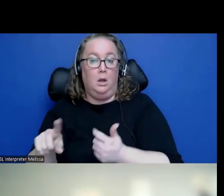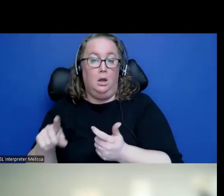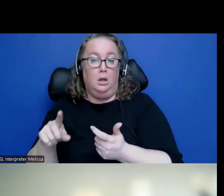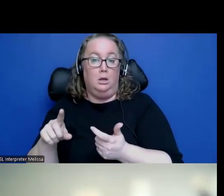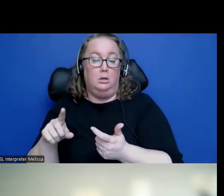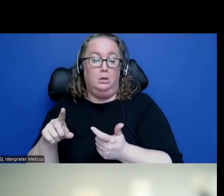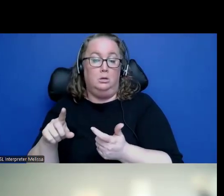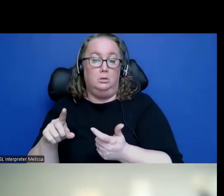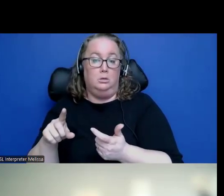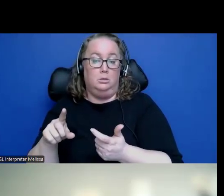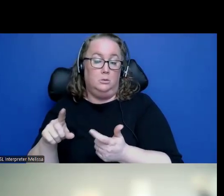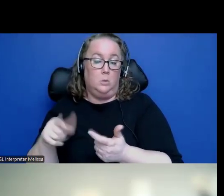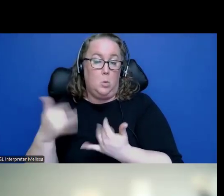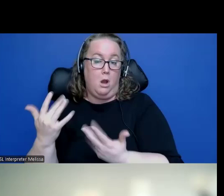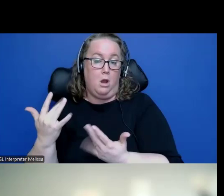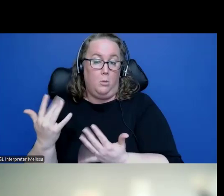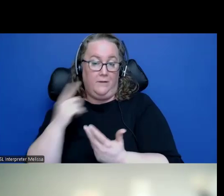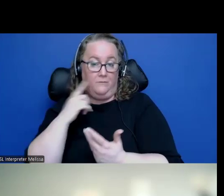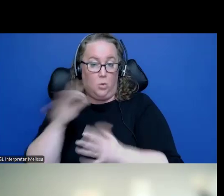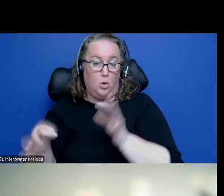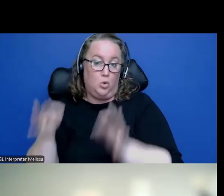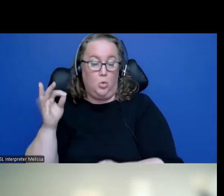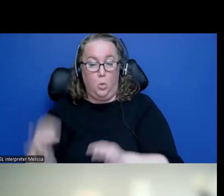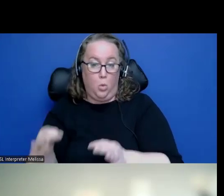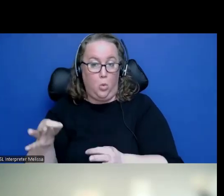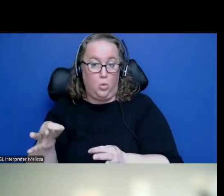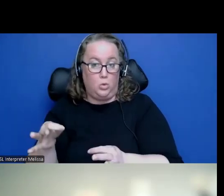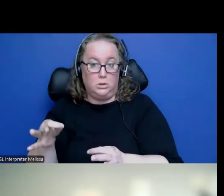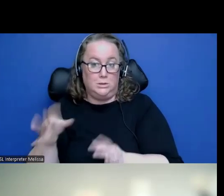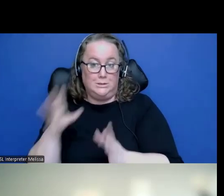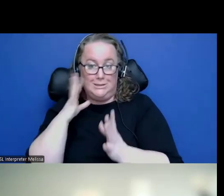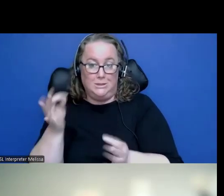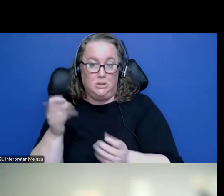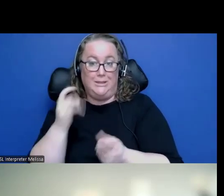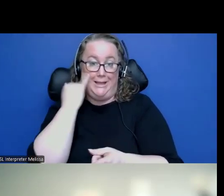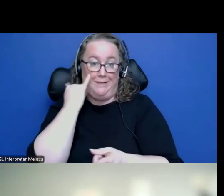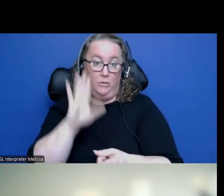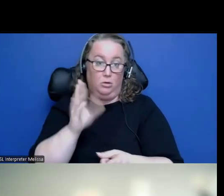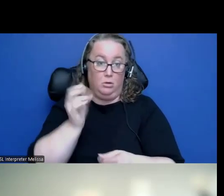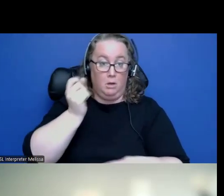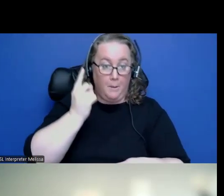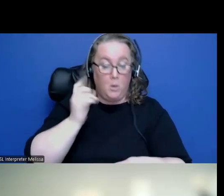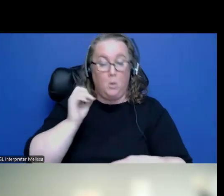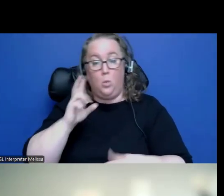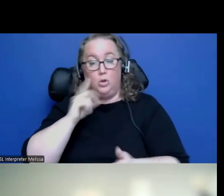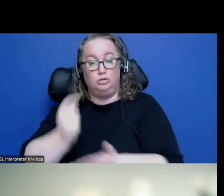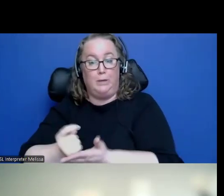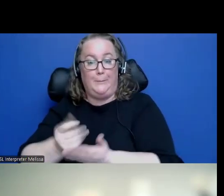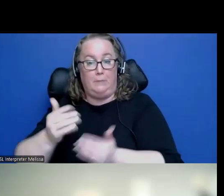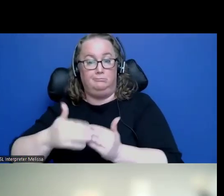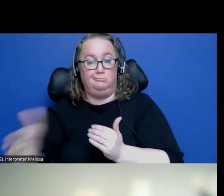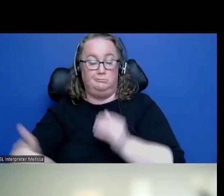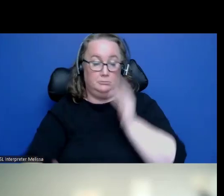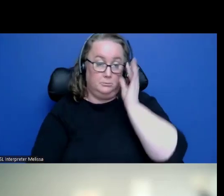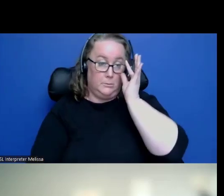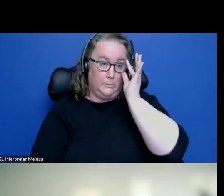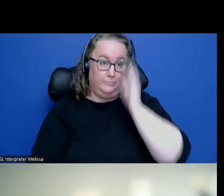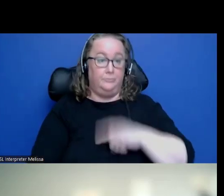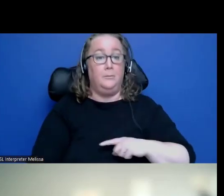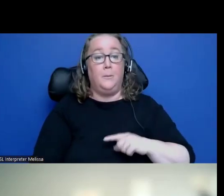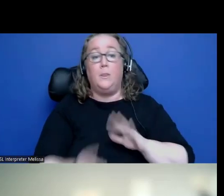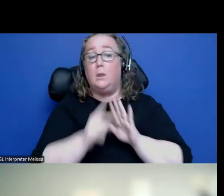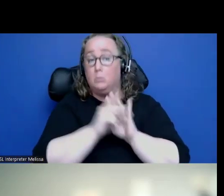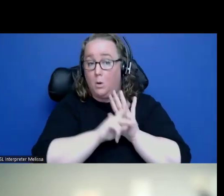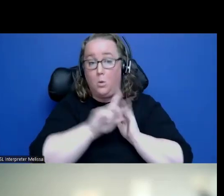to determine competence and treatment. The protocol states that it can only be